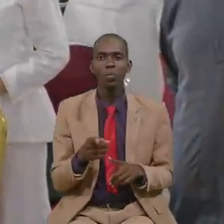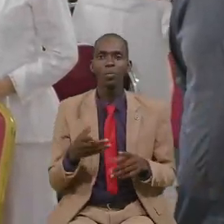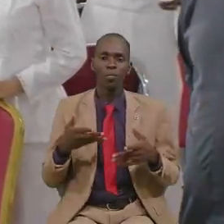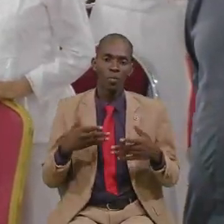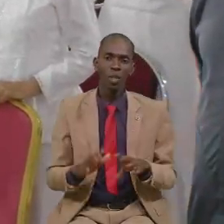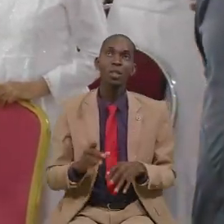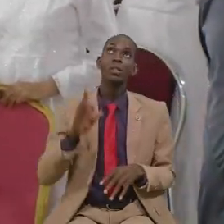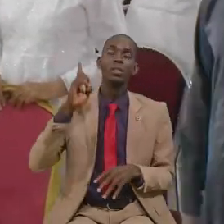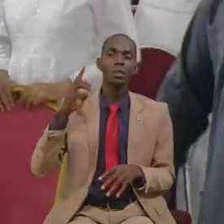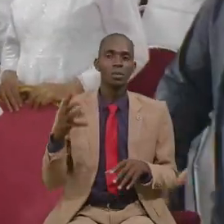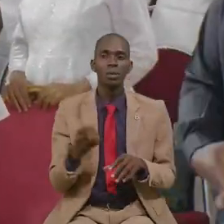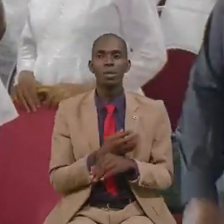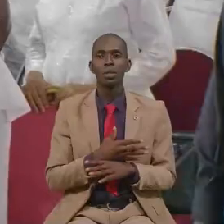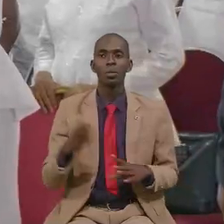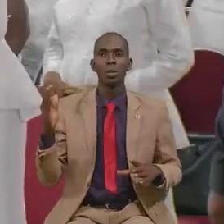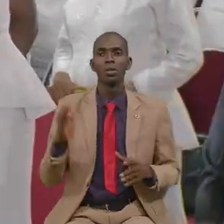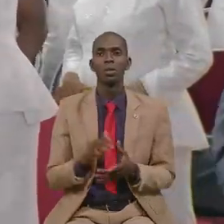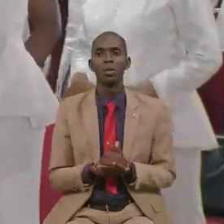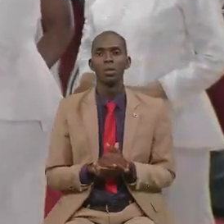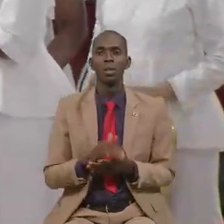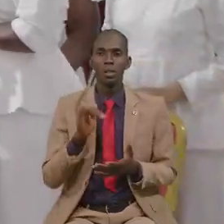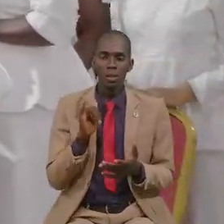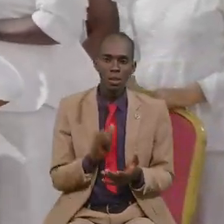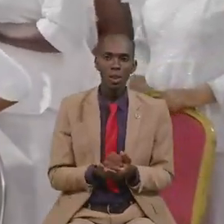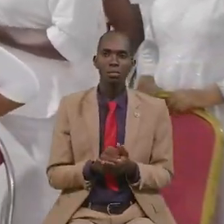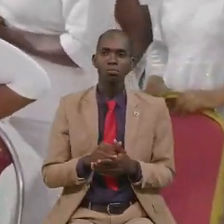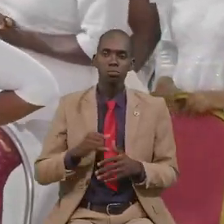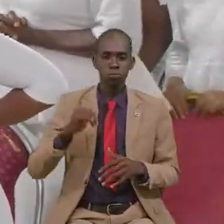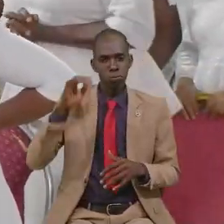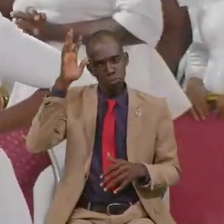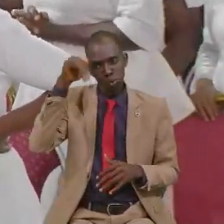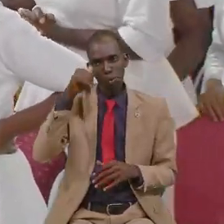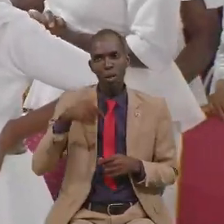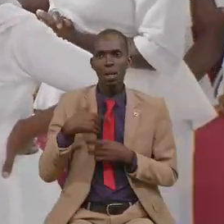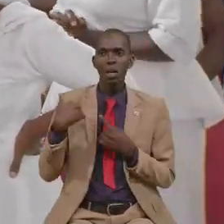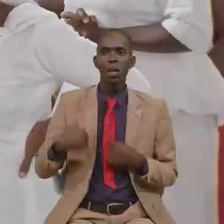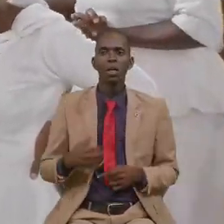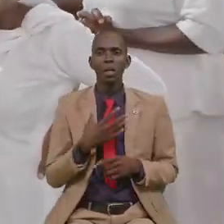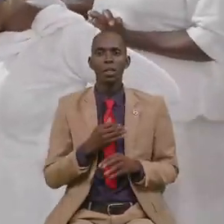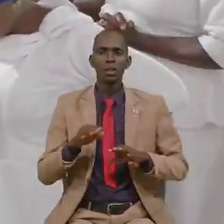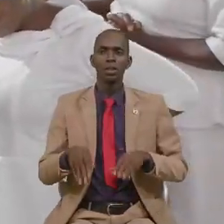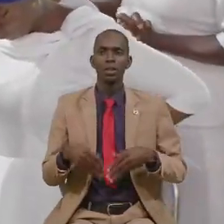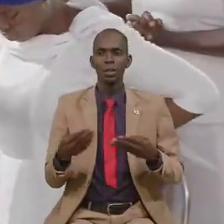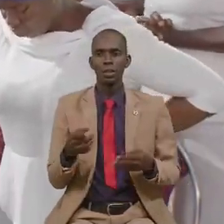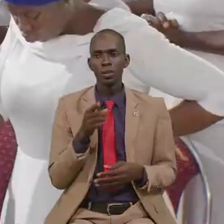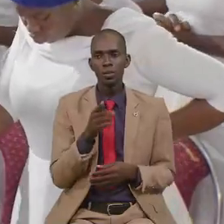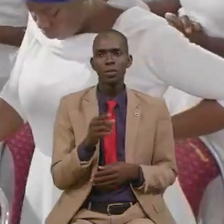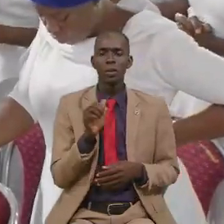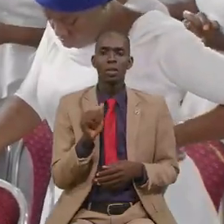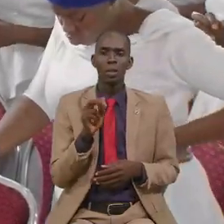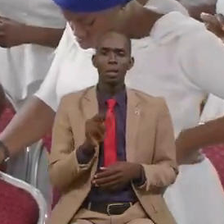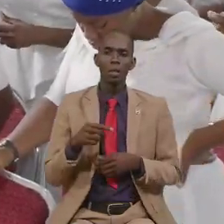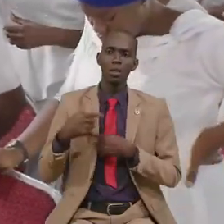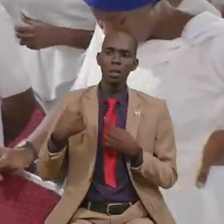away that stony heart and give you a heart